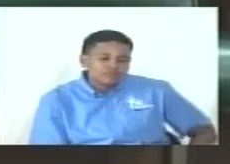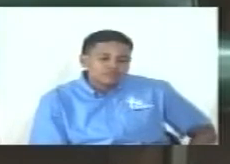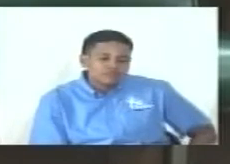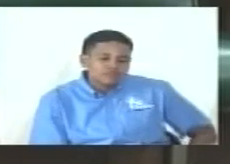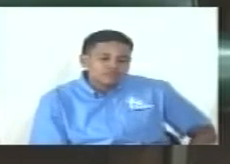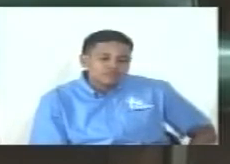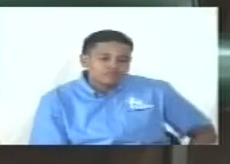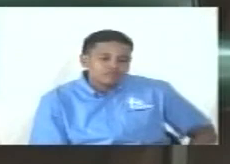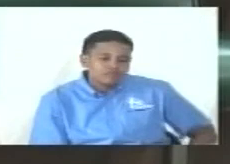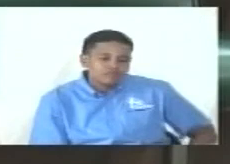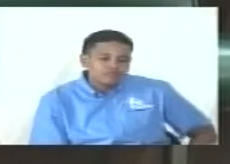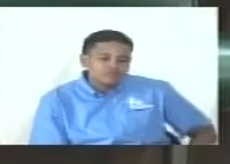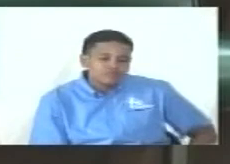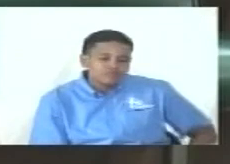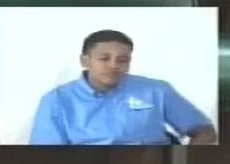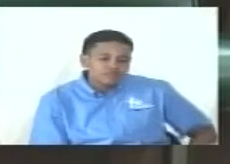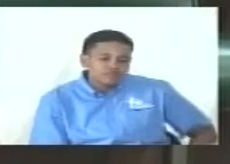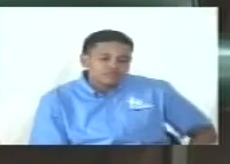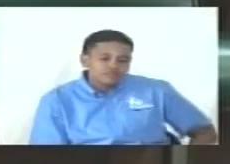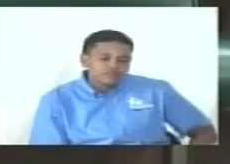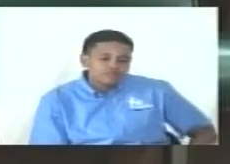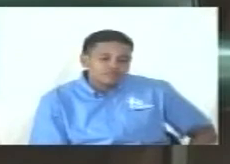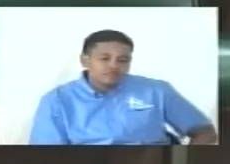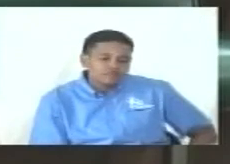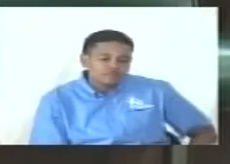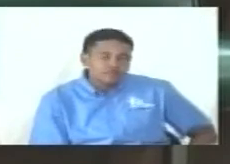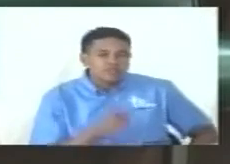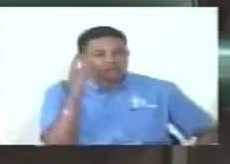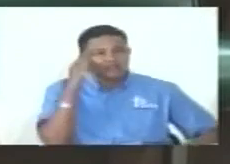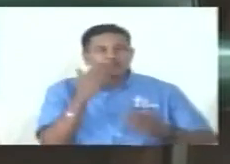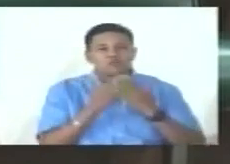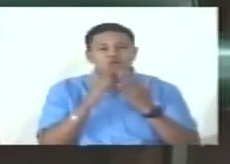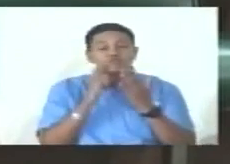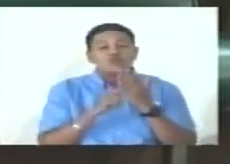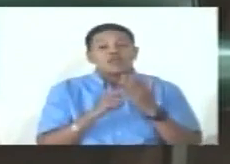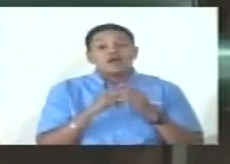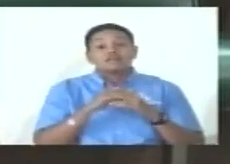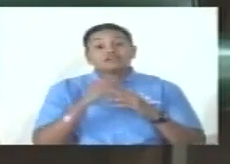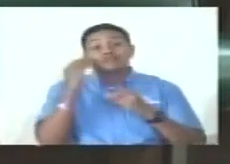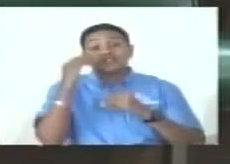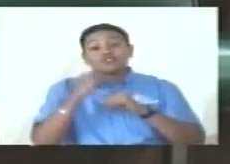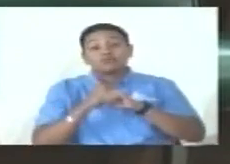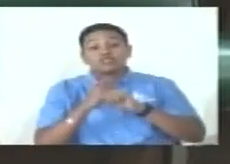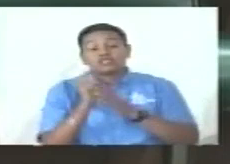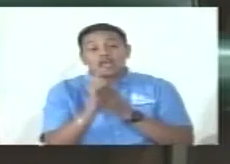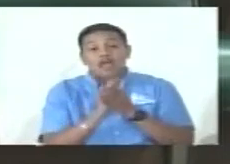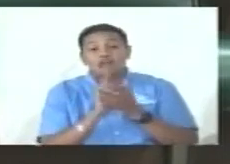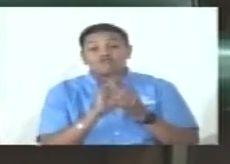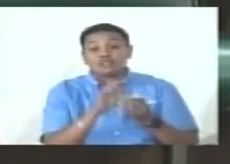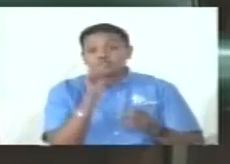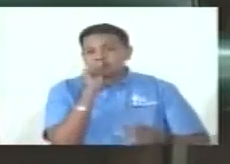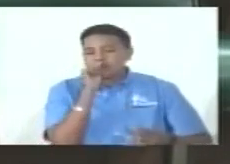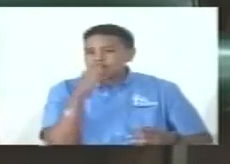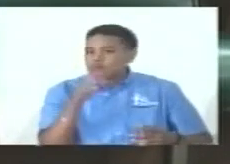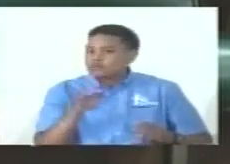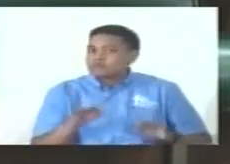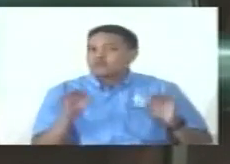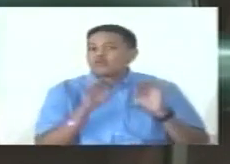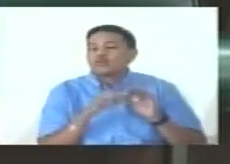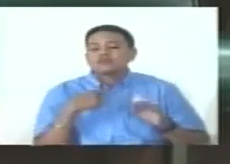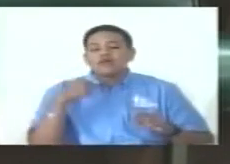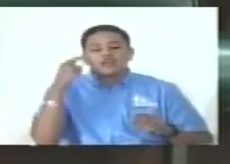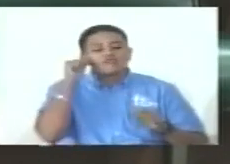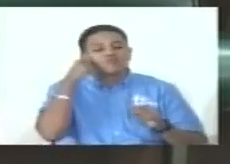in regards to privacy is very significant. In fact, I recall distinctly in the case of